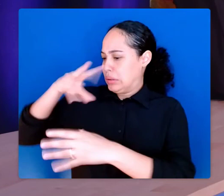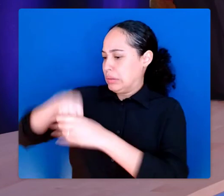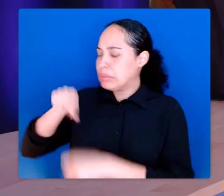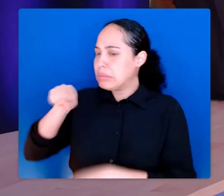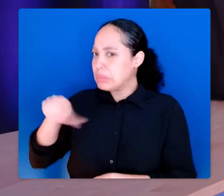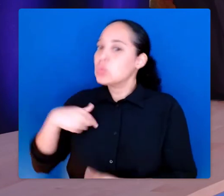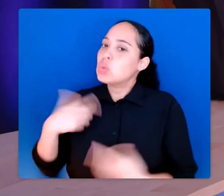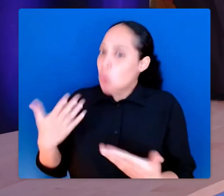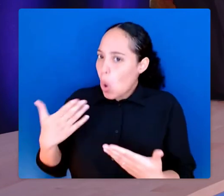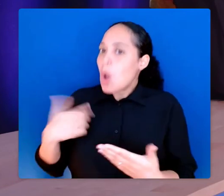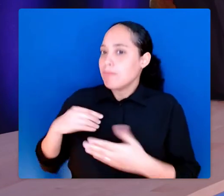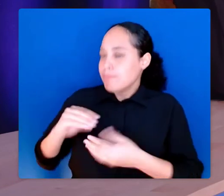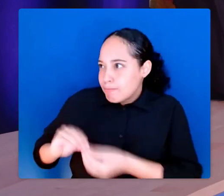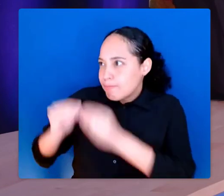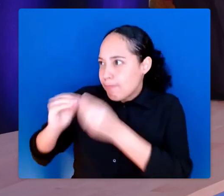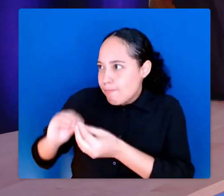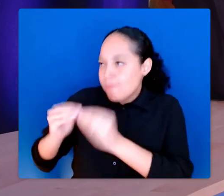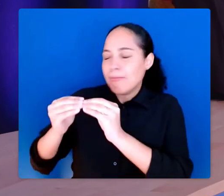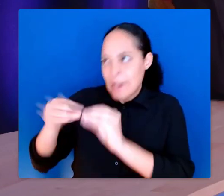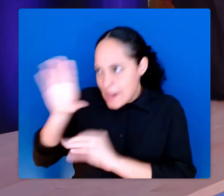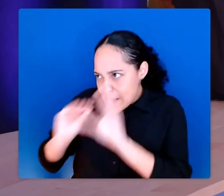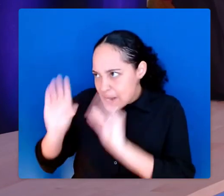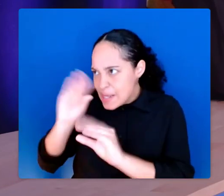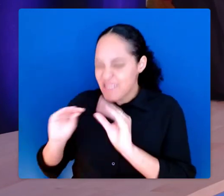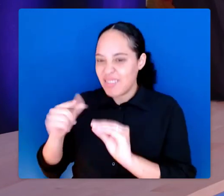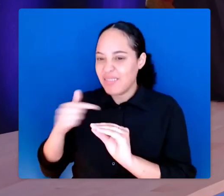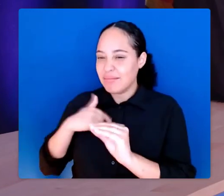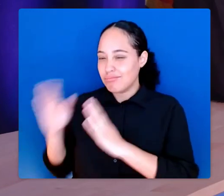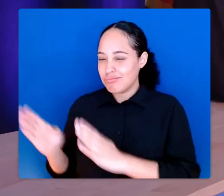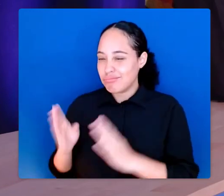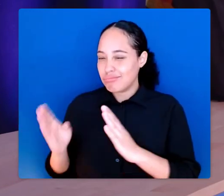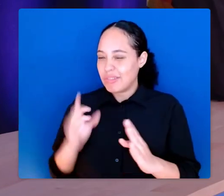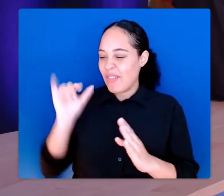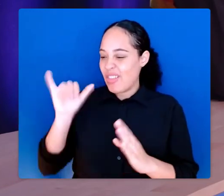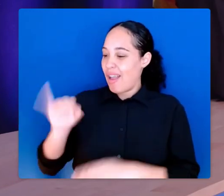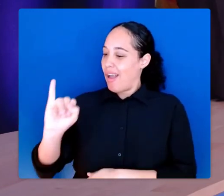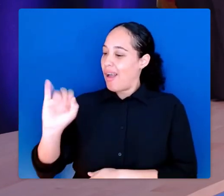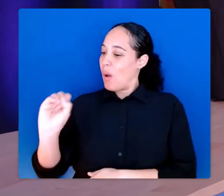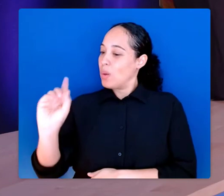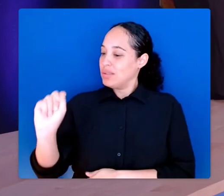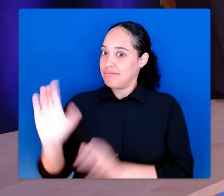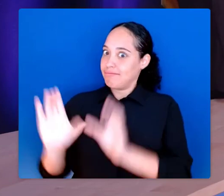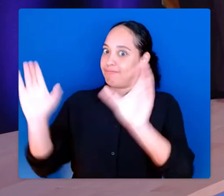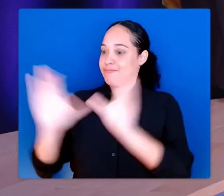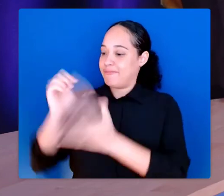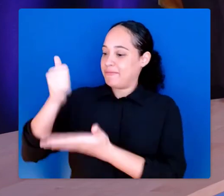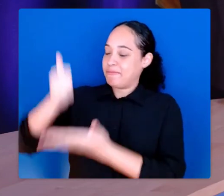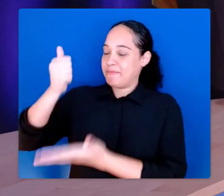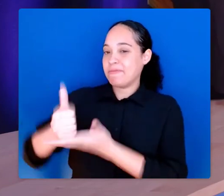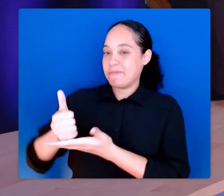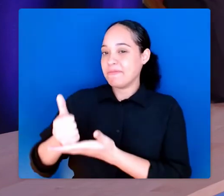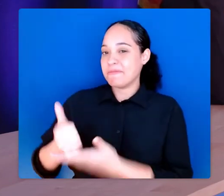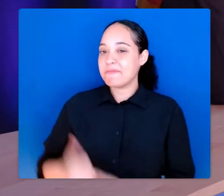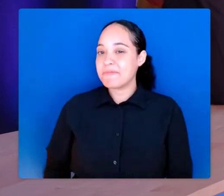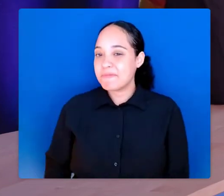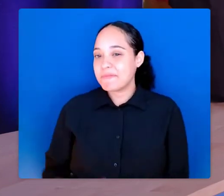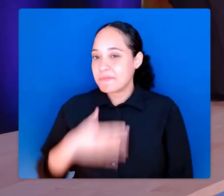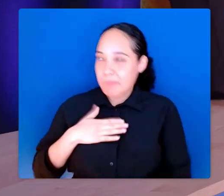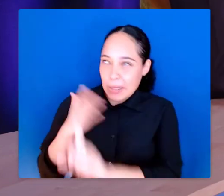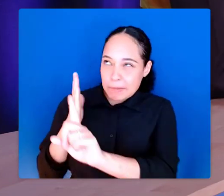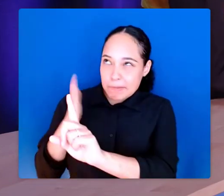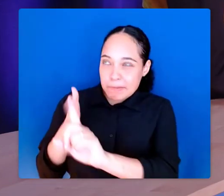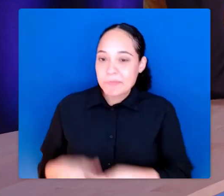Oh, amazing. if you if you identify the right problem, and you choose your area where you think you will thrive